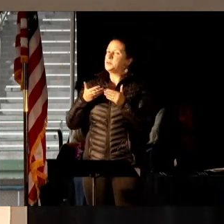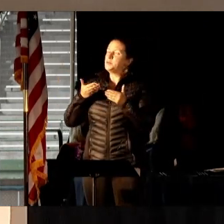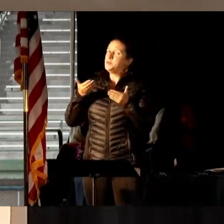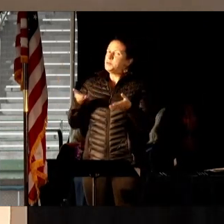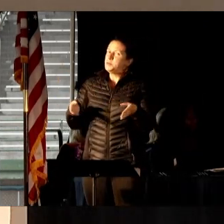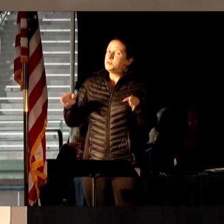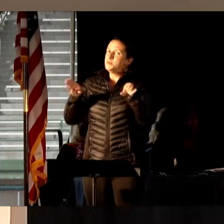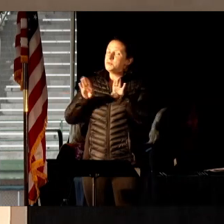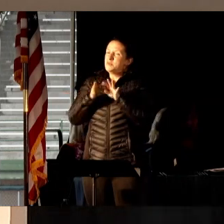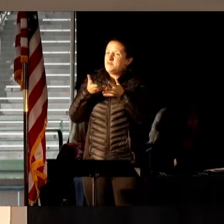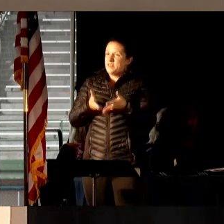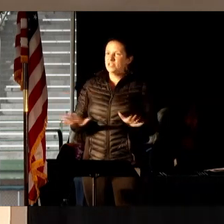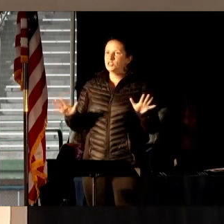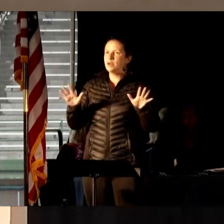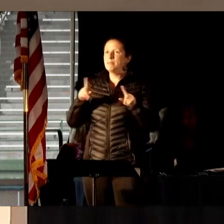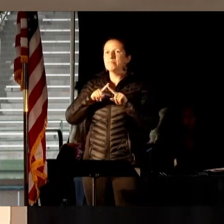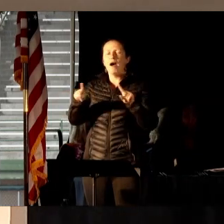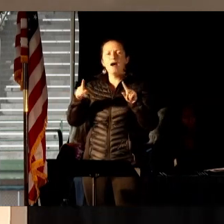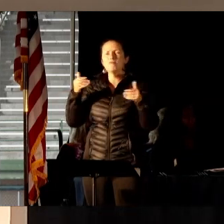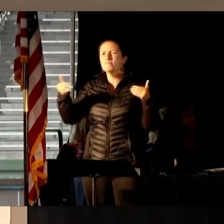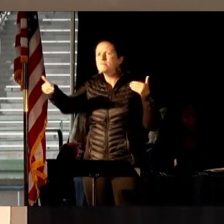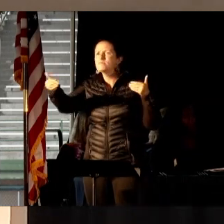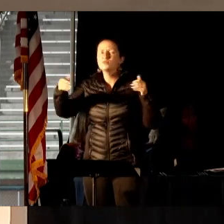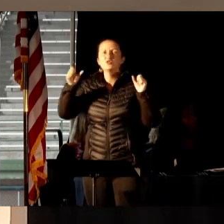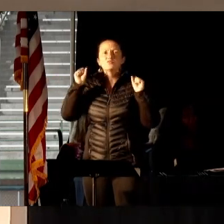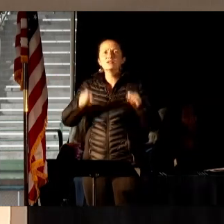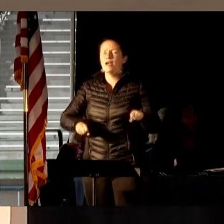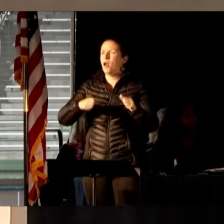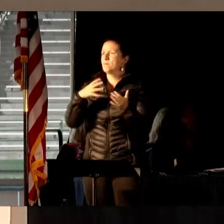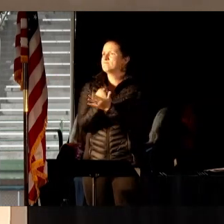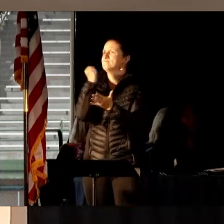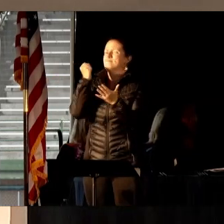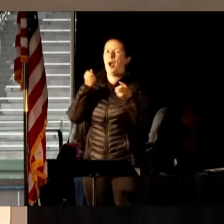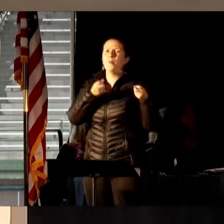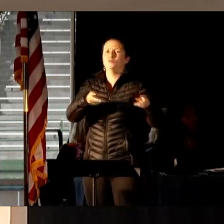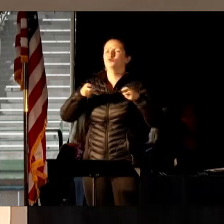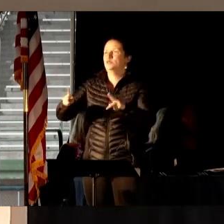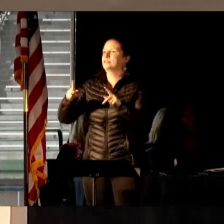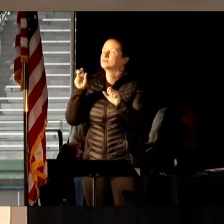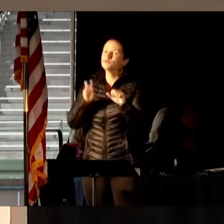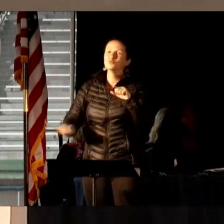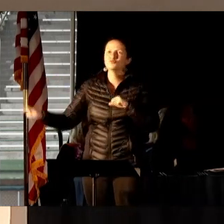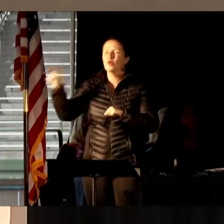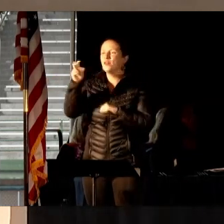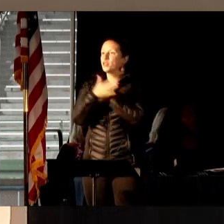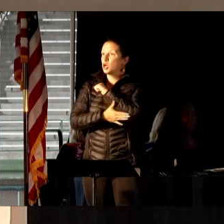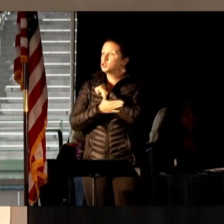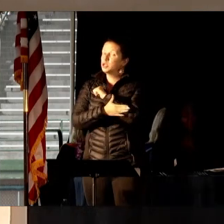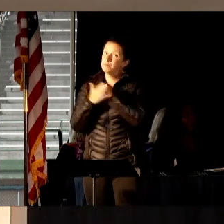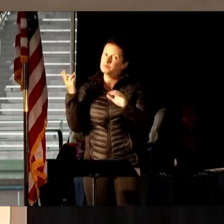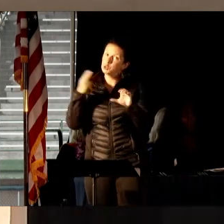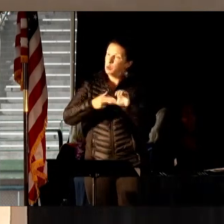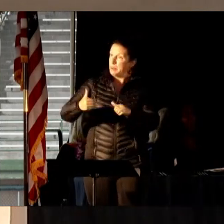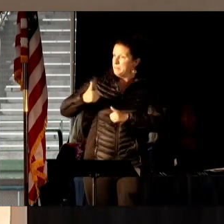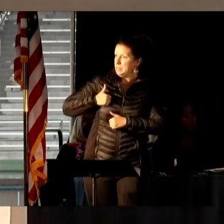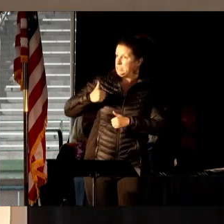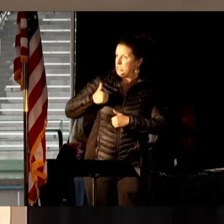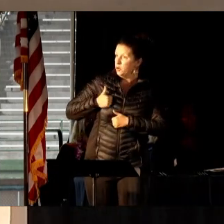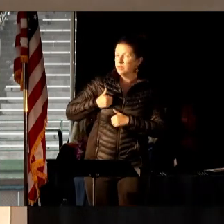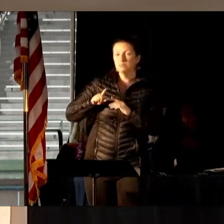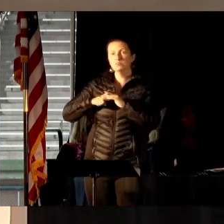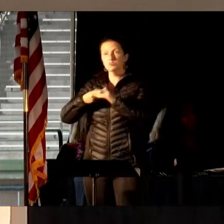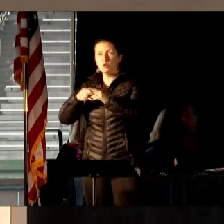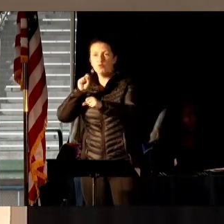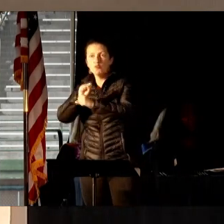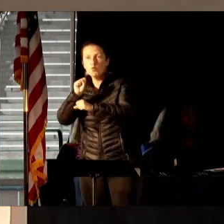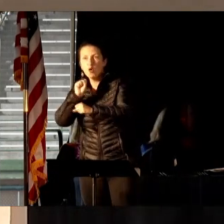us. So, whether you're taking a gap year to travel the country, enlisting in the military, entering the workforce,